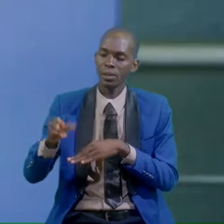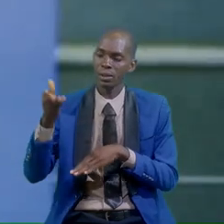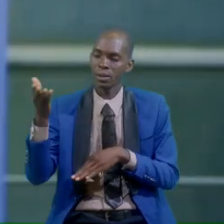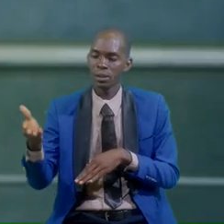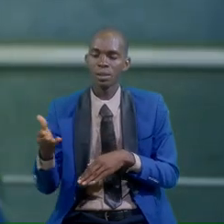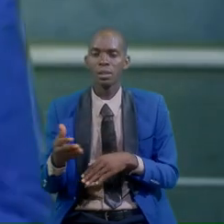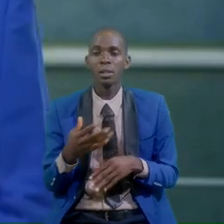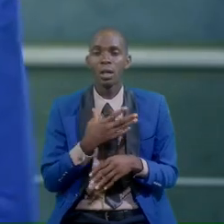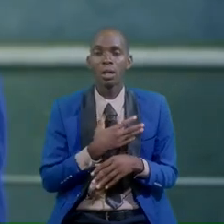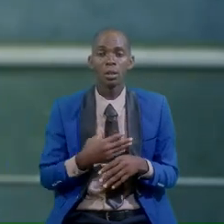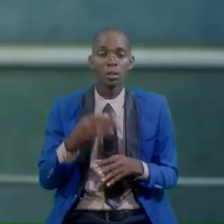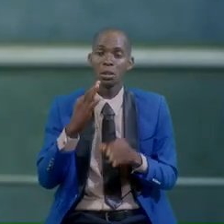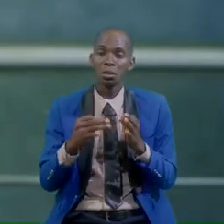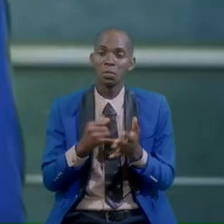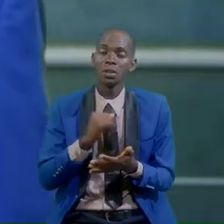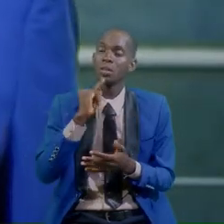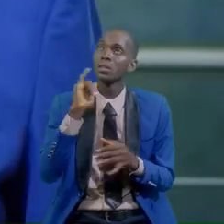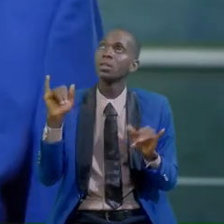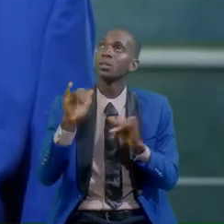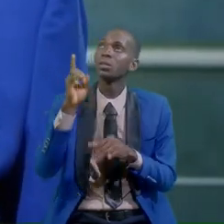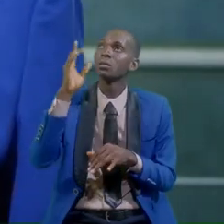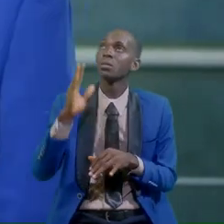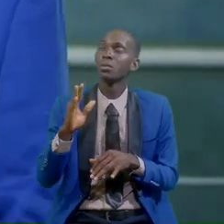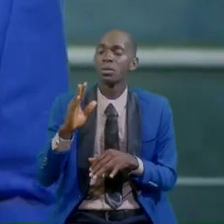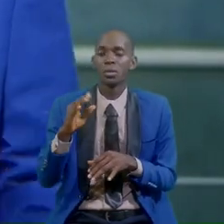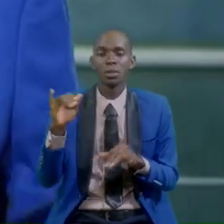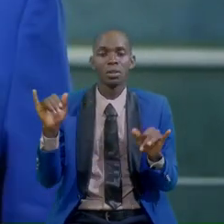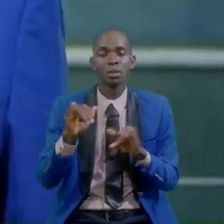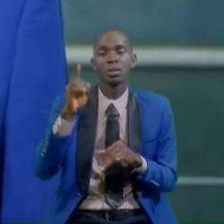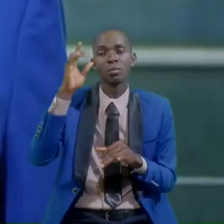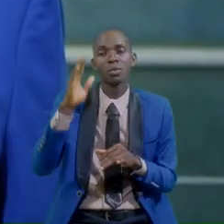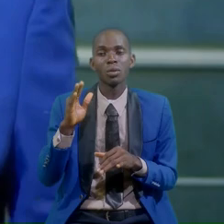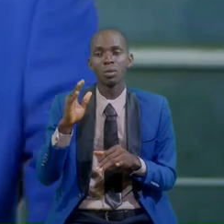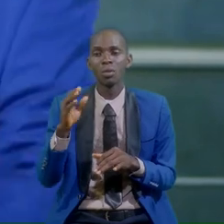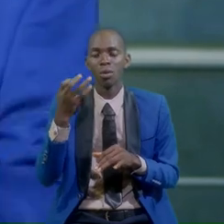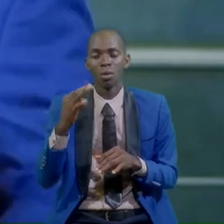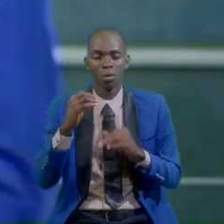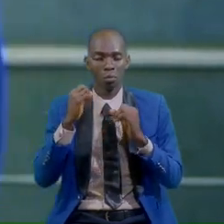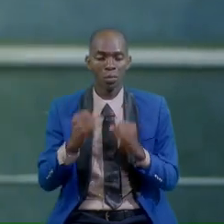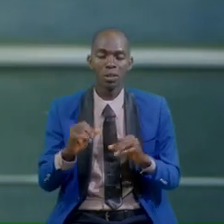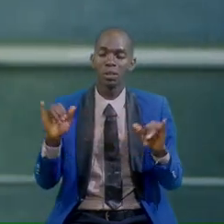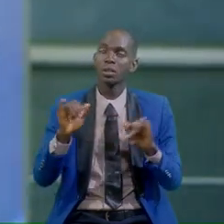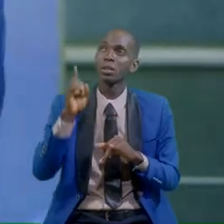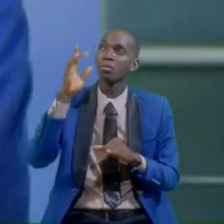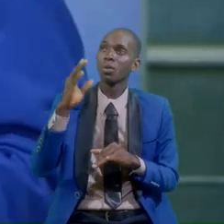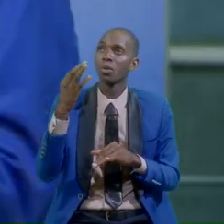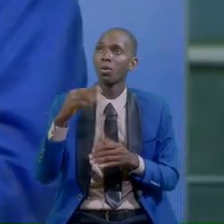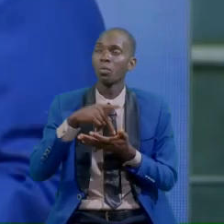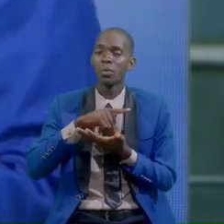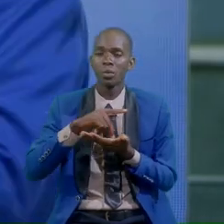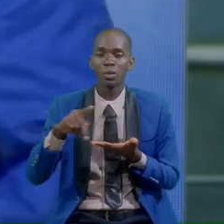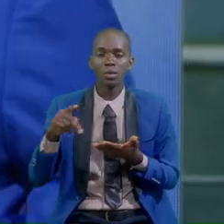it's the same God of power, the same God of purity, the same God that